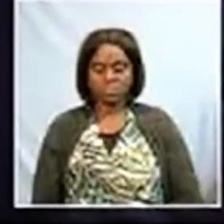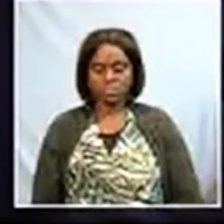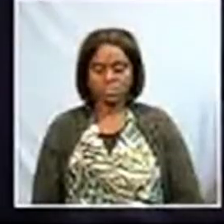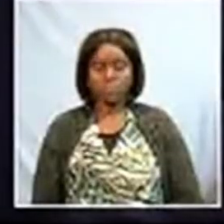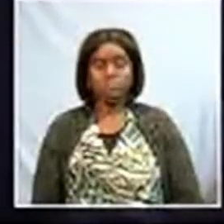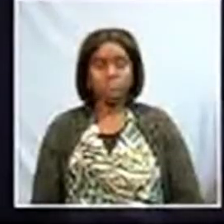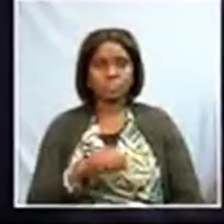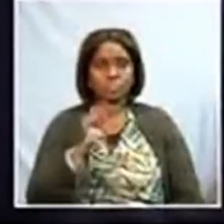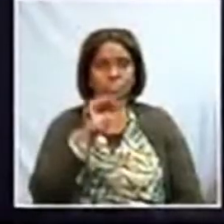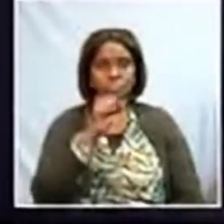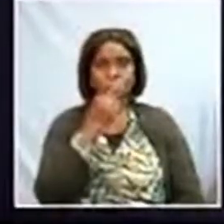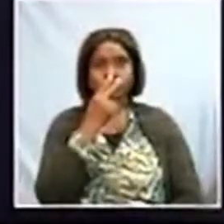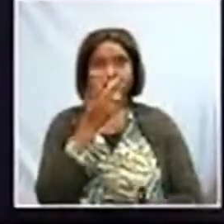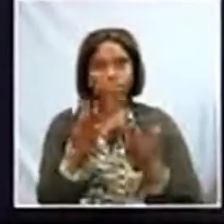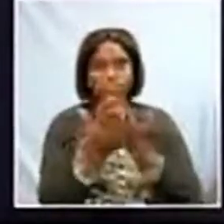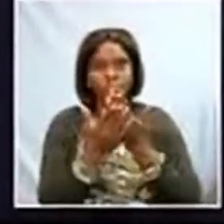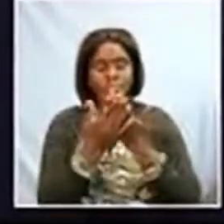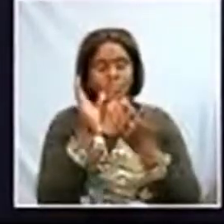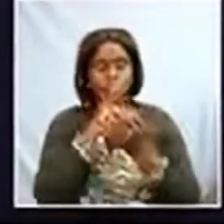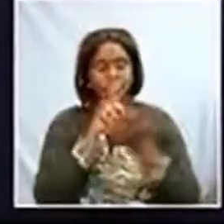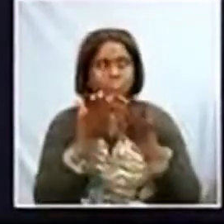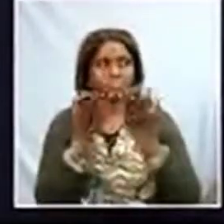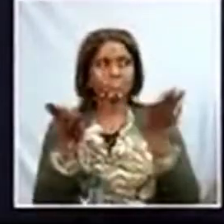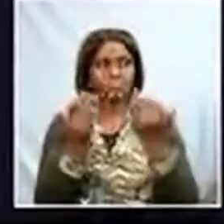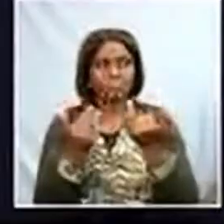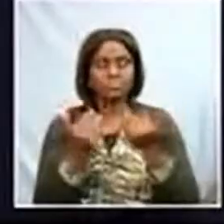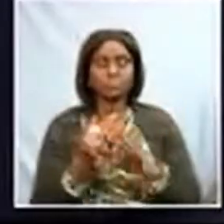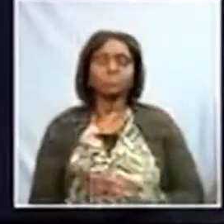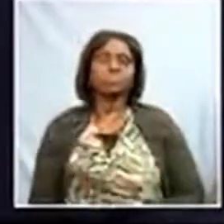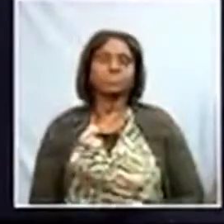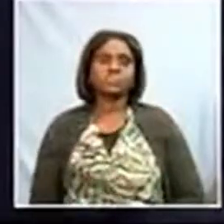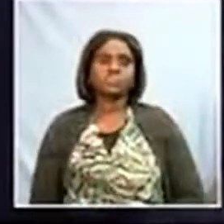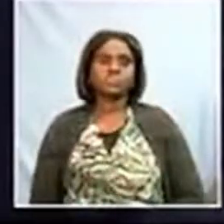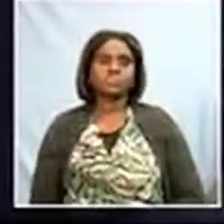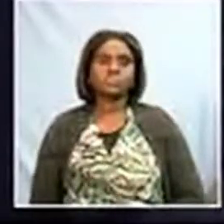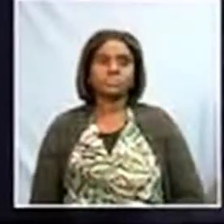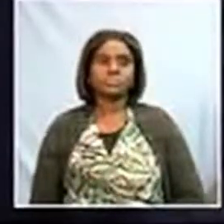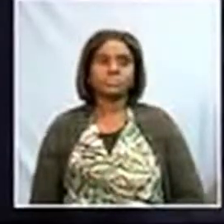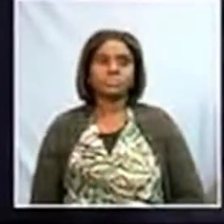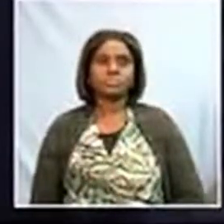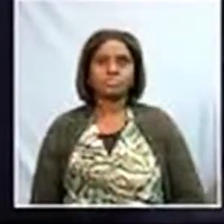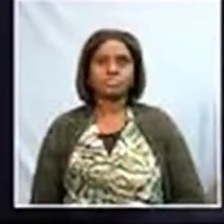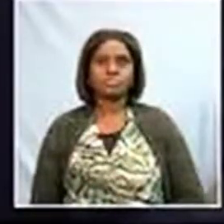Yes, in the addendum. Where? What is that?